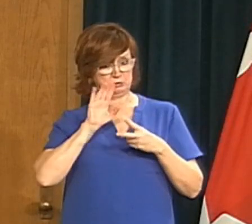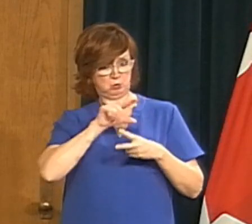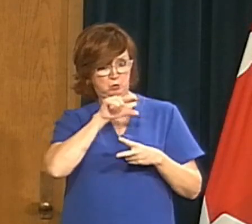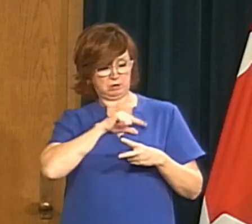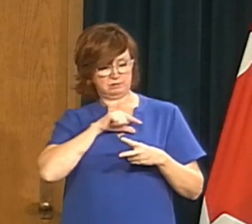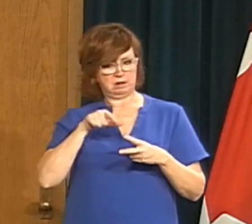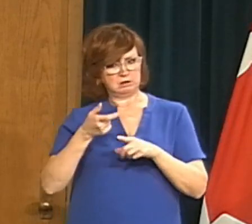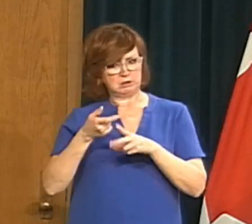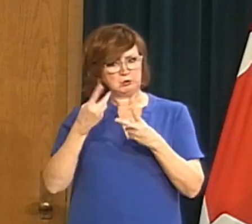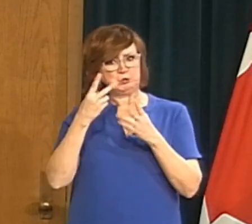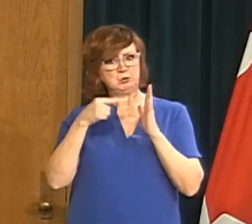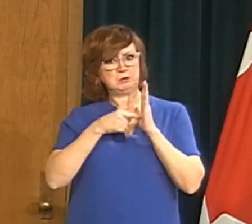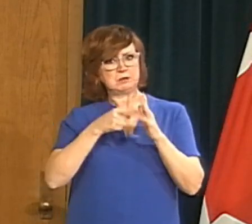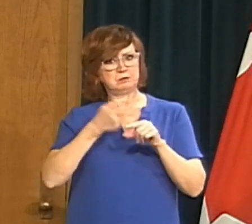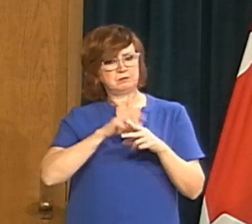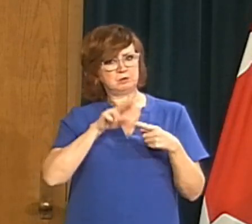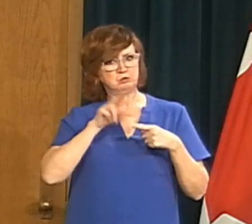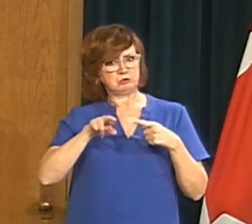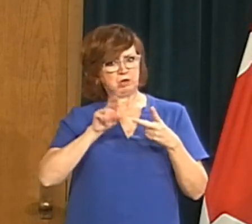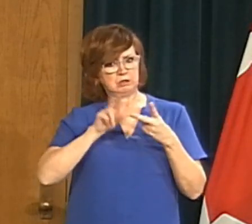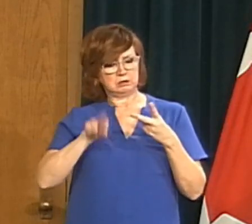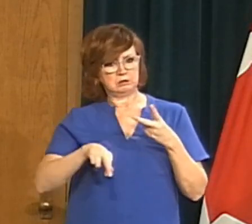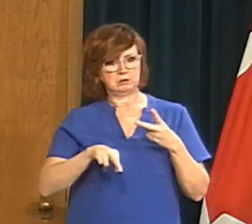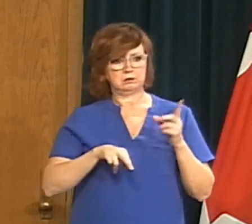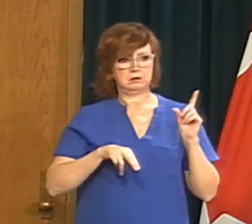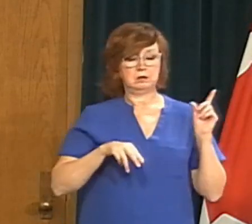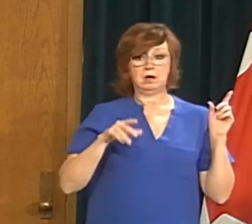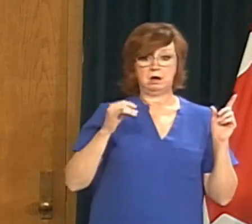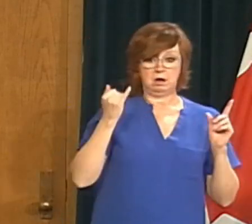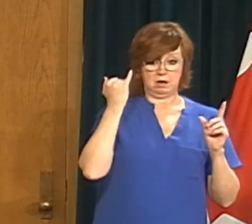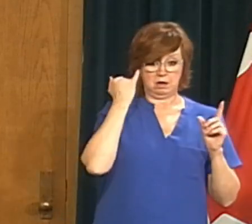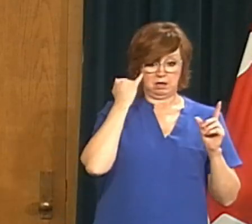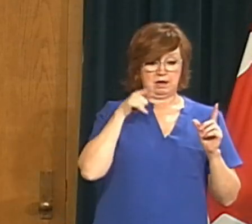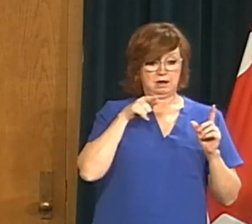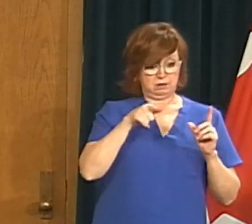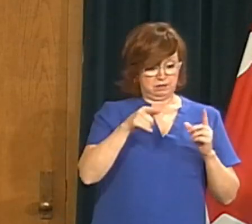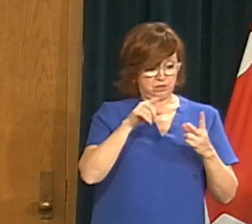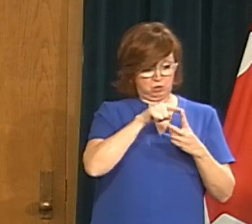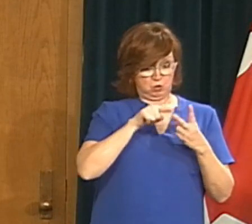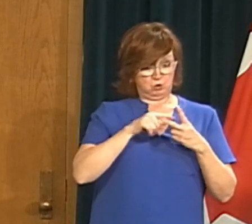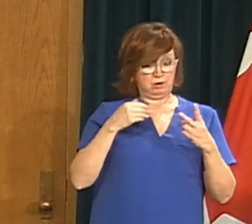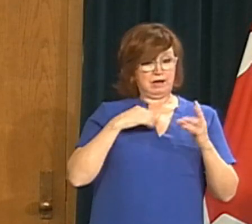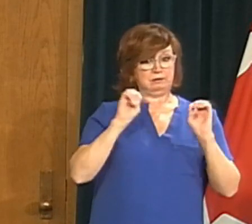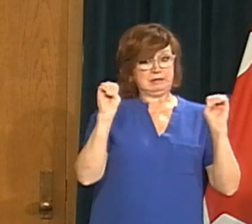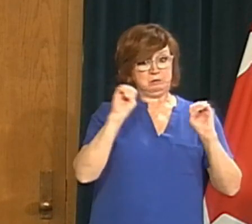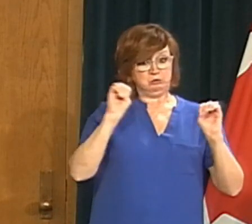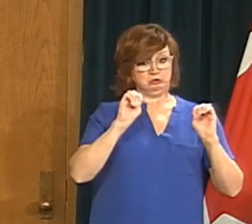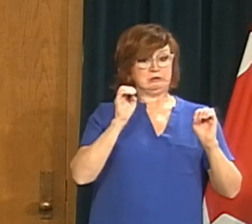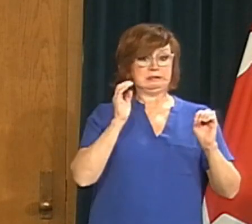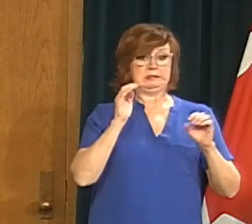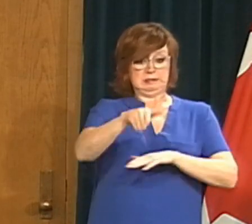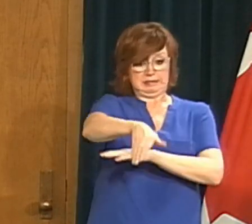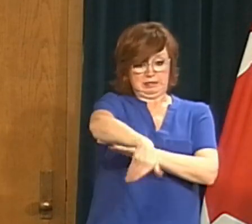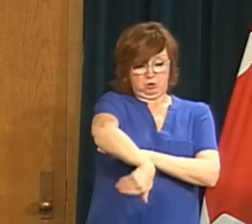those organizational workers be eligible for this program? If they have emergency overnight beds, yes, it would.